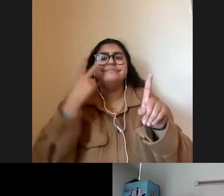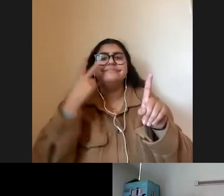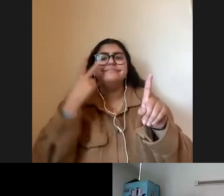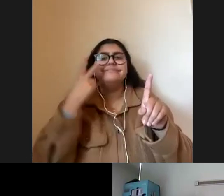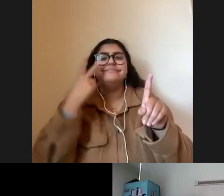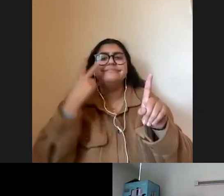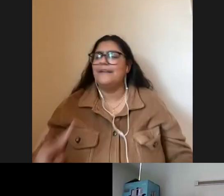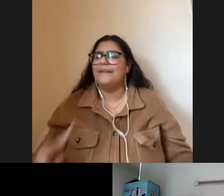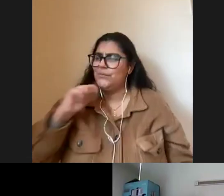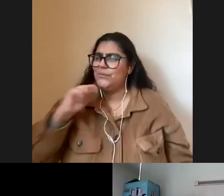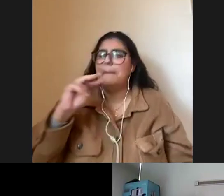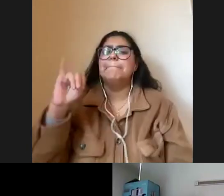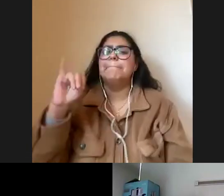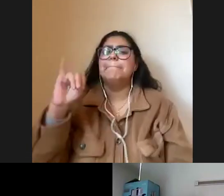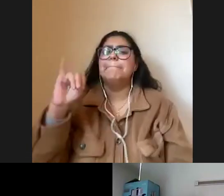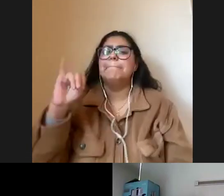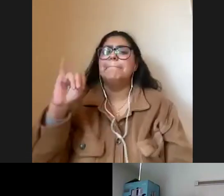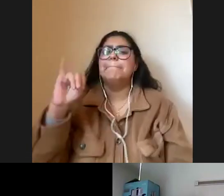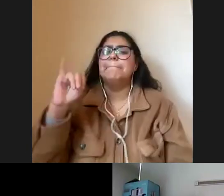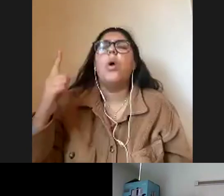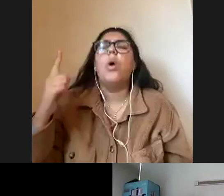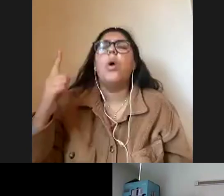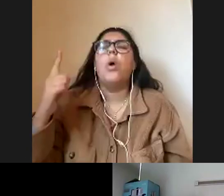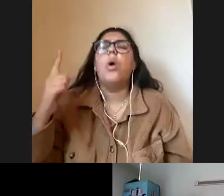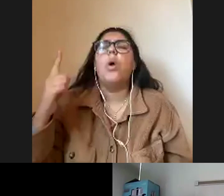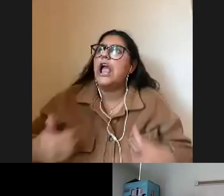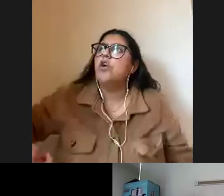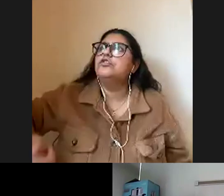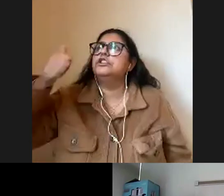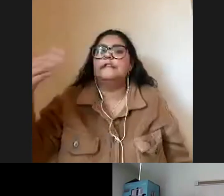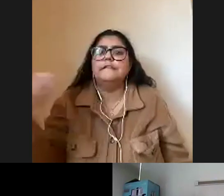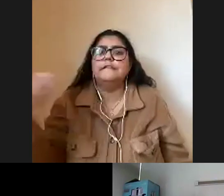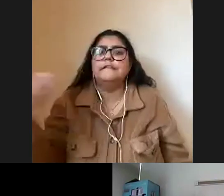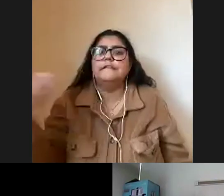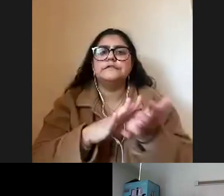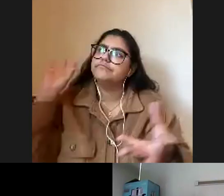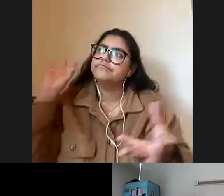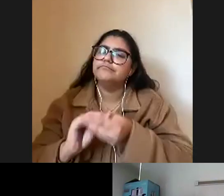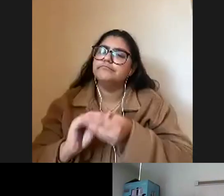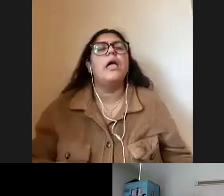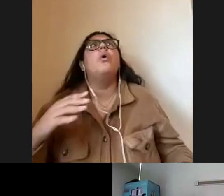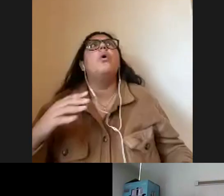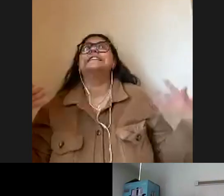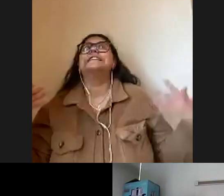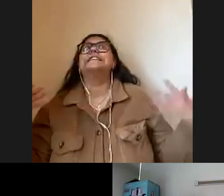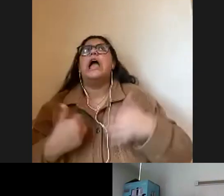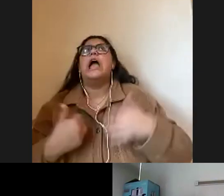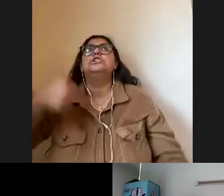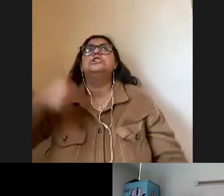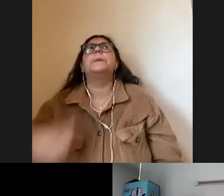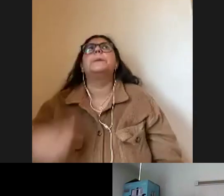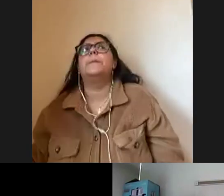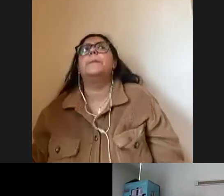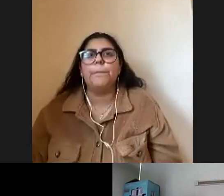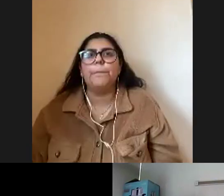Mitch would like to know, what is the scariest fish you have ever studied? Ooh, scariest fish.